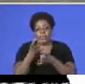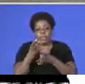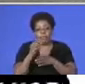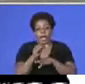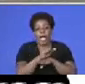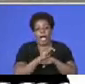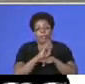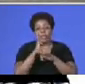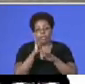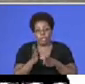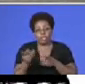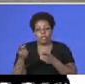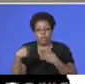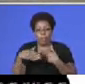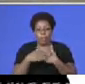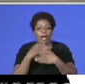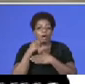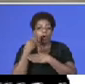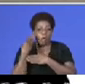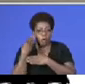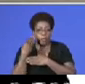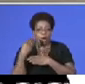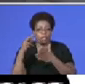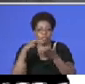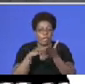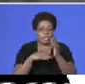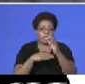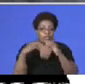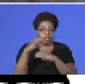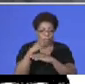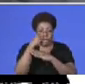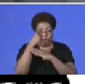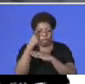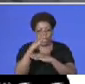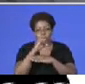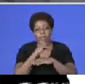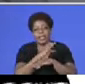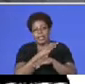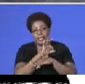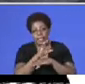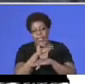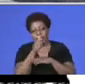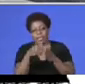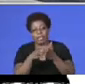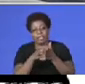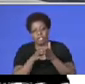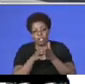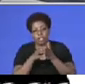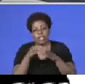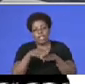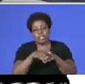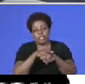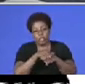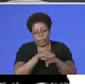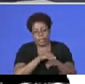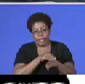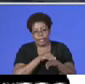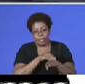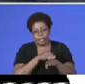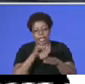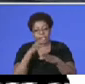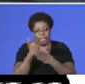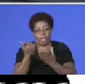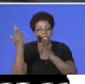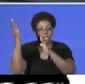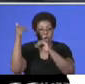as construction works accelerate, but that the COVID-19 conditions are, like many other things, slowing things down. He is, however,